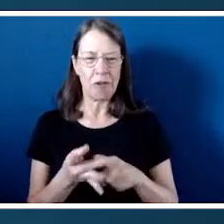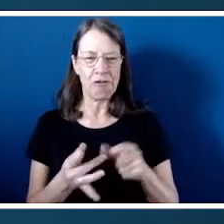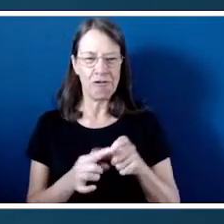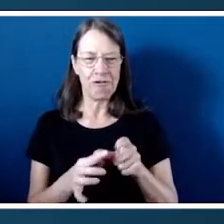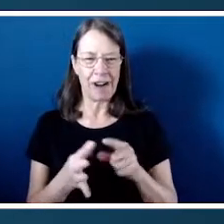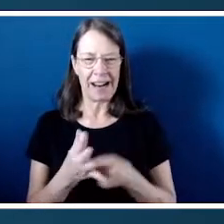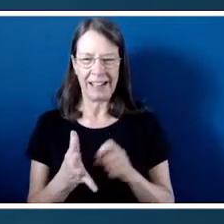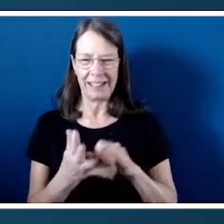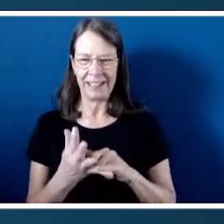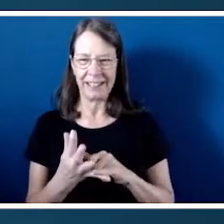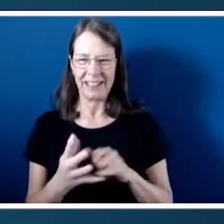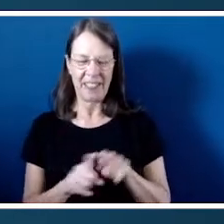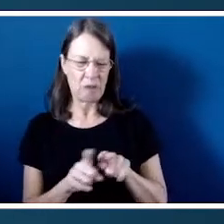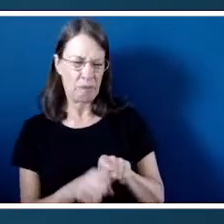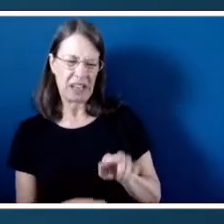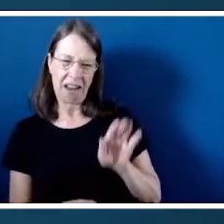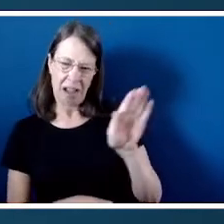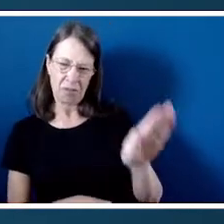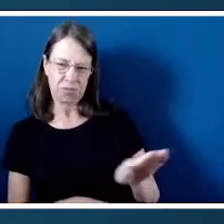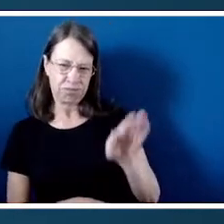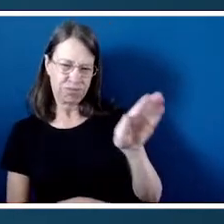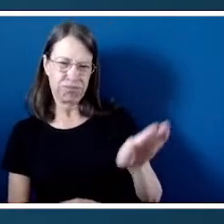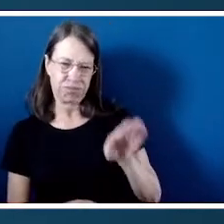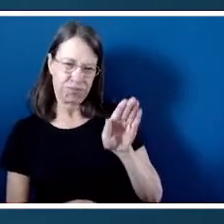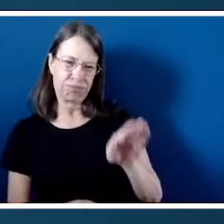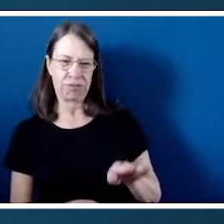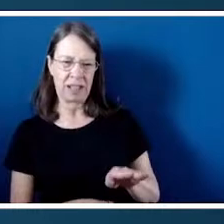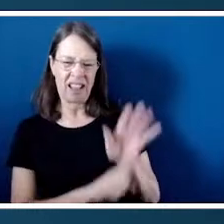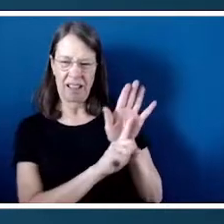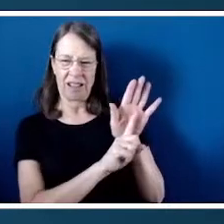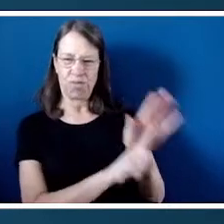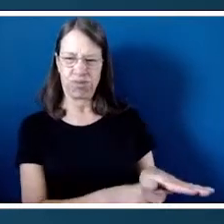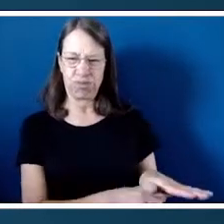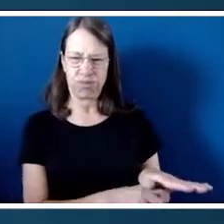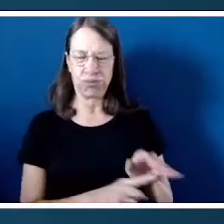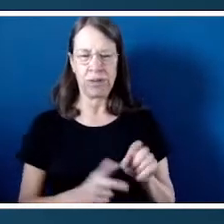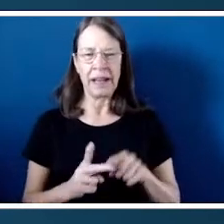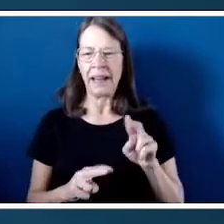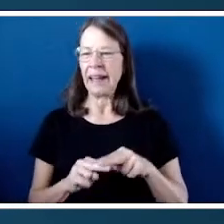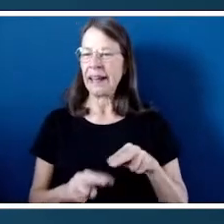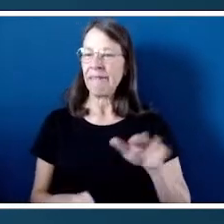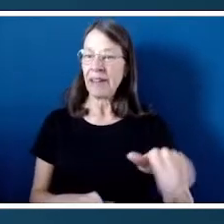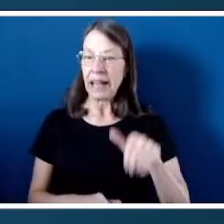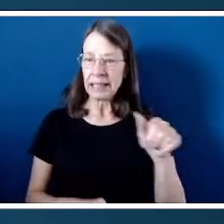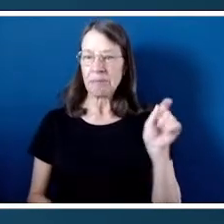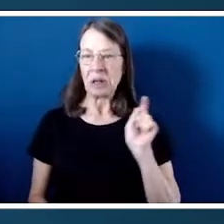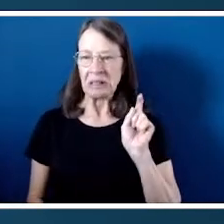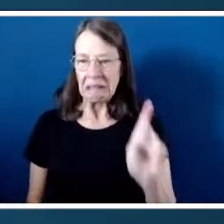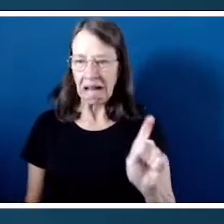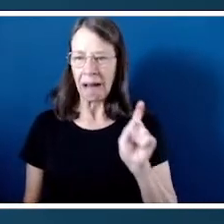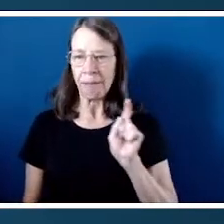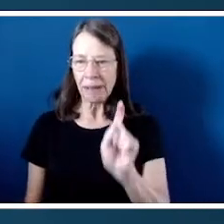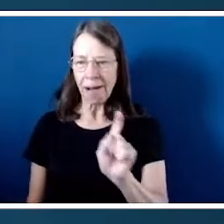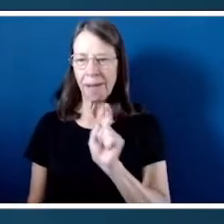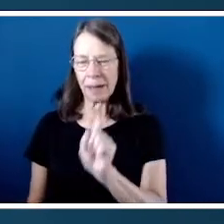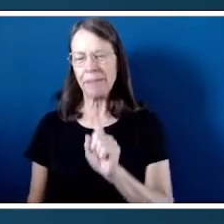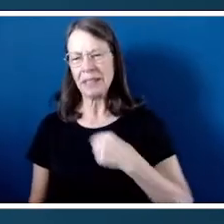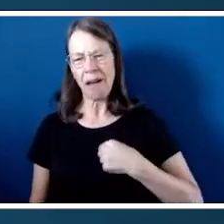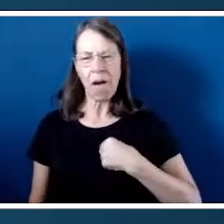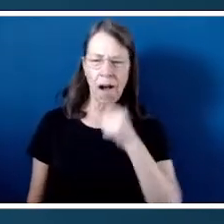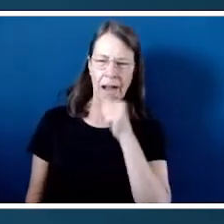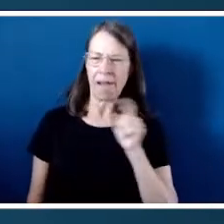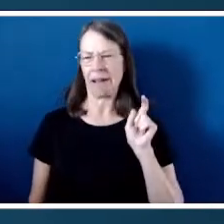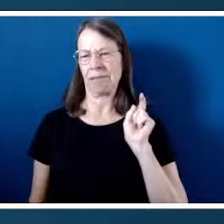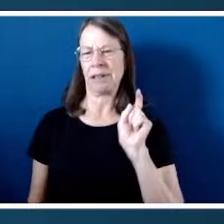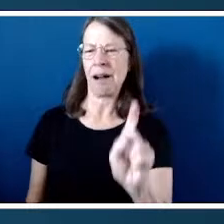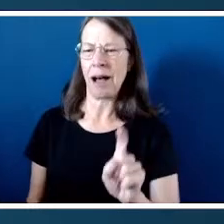patronizing and often humiliating when experts stand up, in and out, to build capacity. I say walk